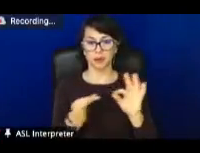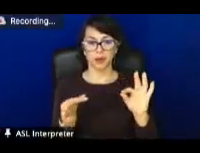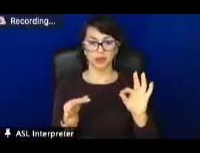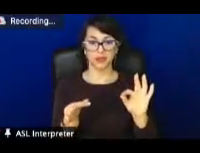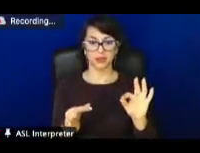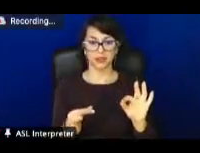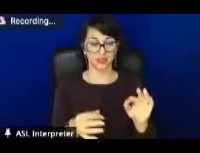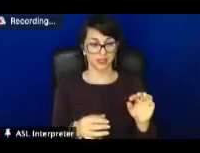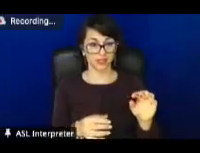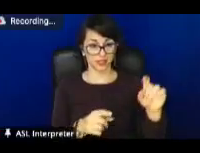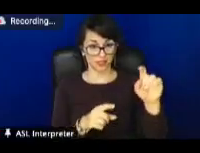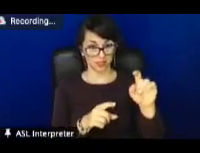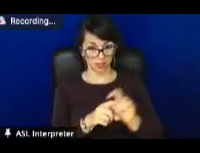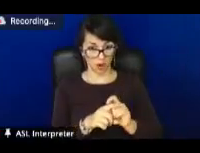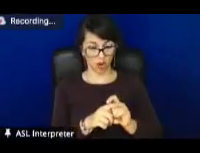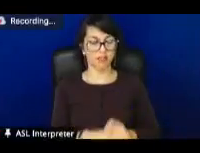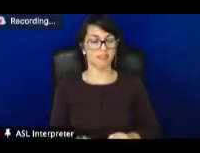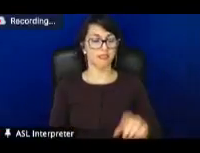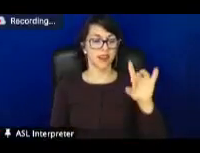To give comment, please call